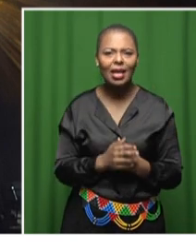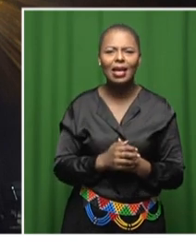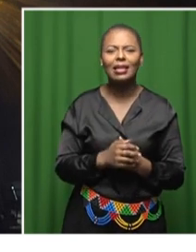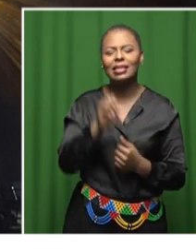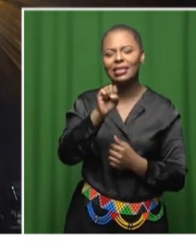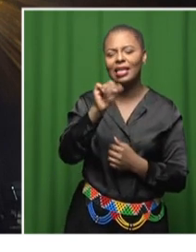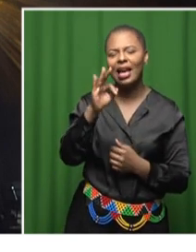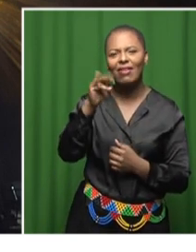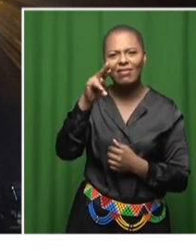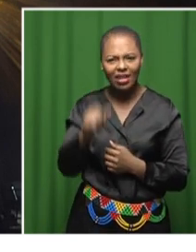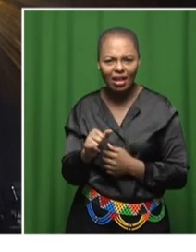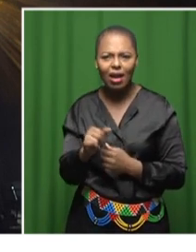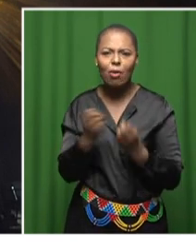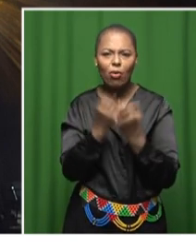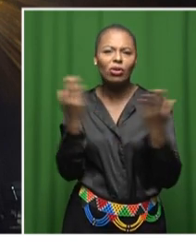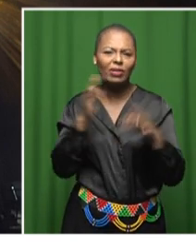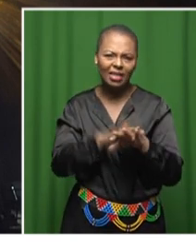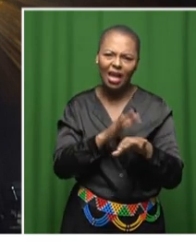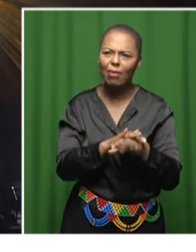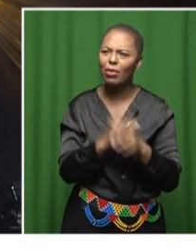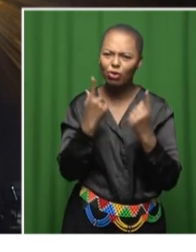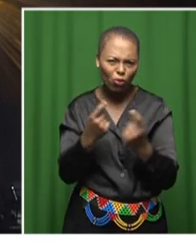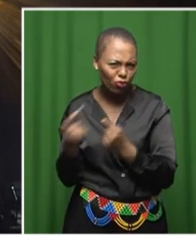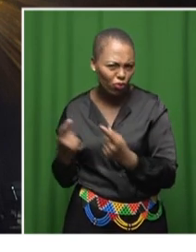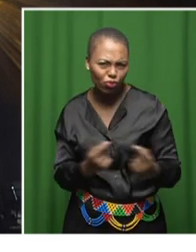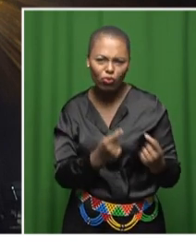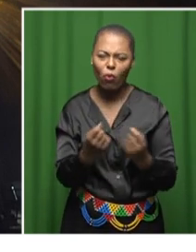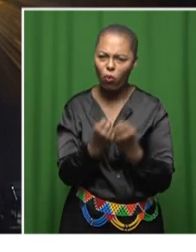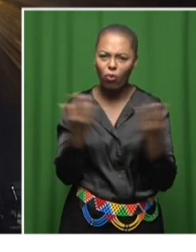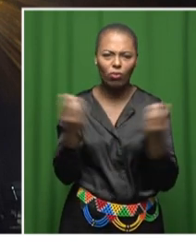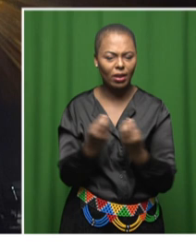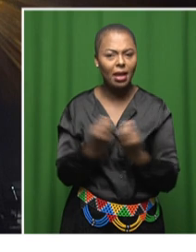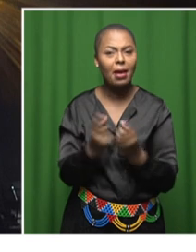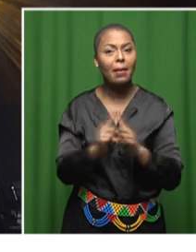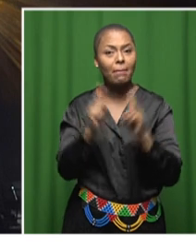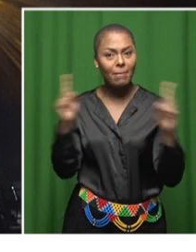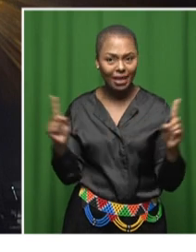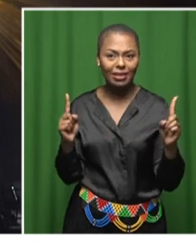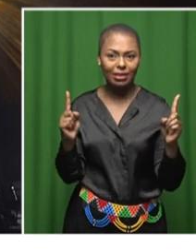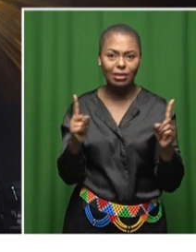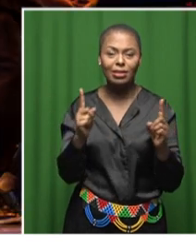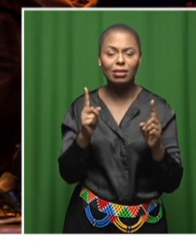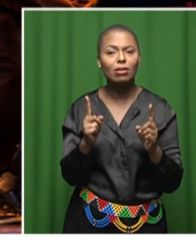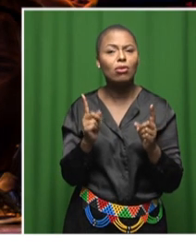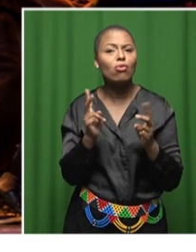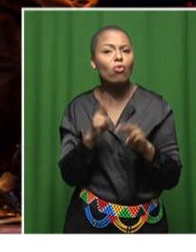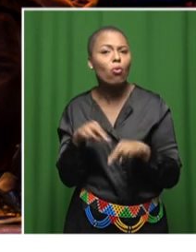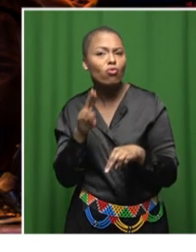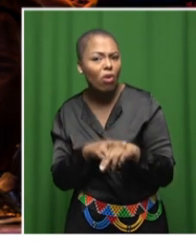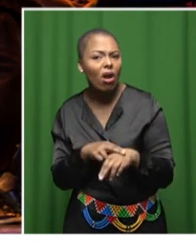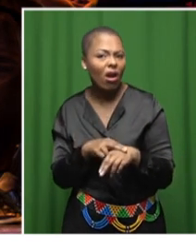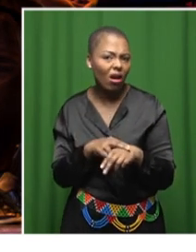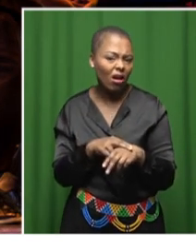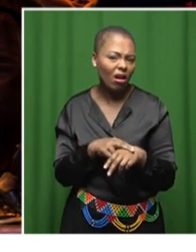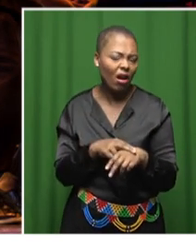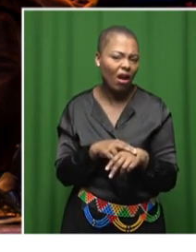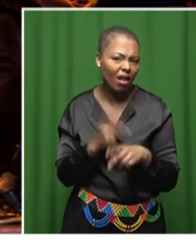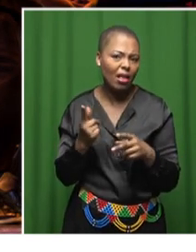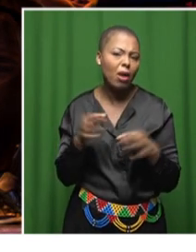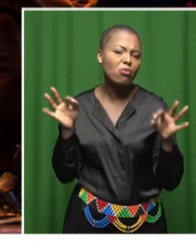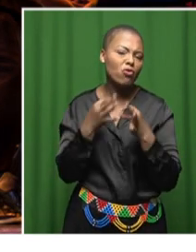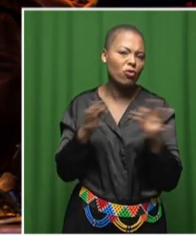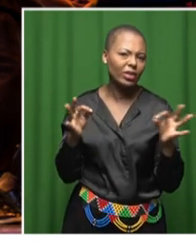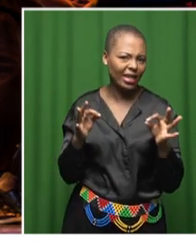time. Mm. But this, I think, in a long time, we haven't seen an original musical of the